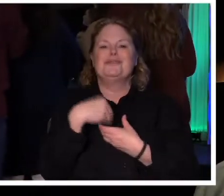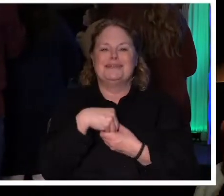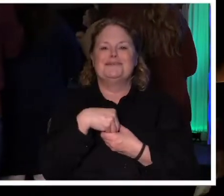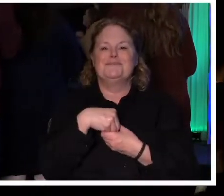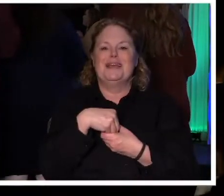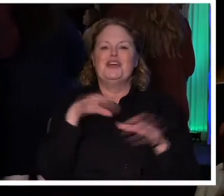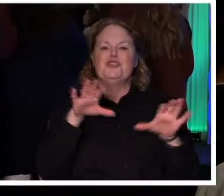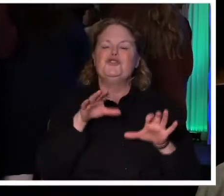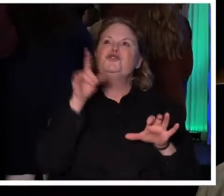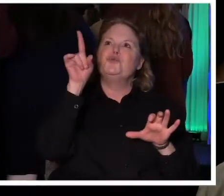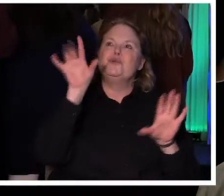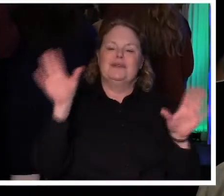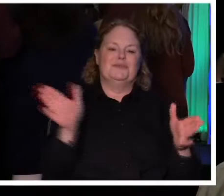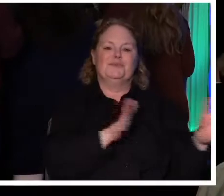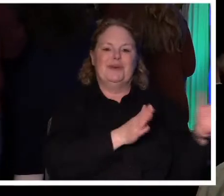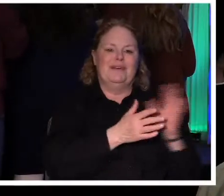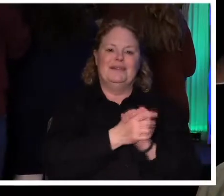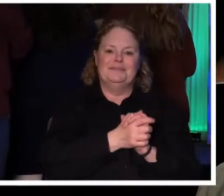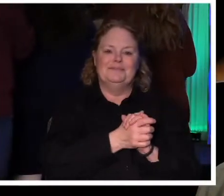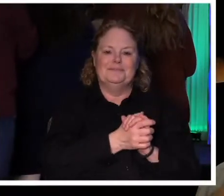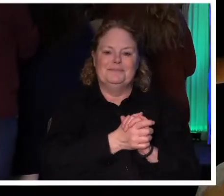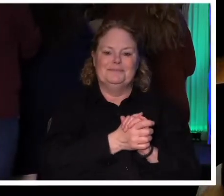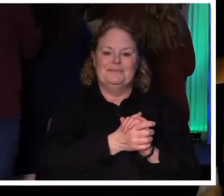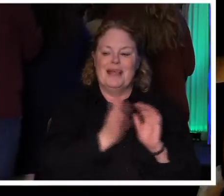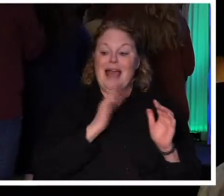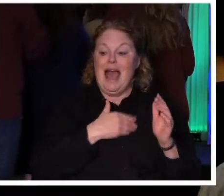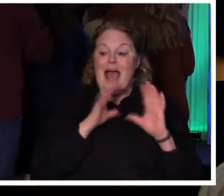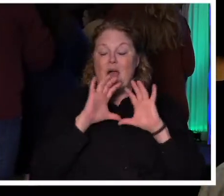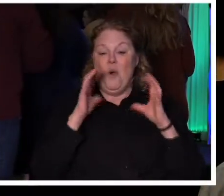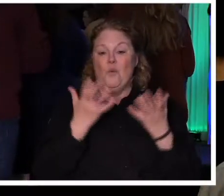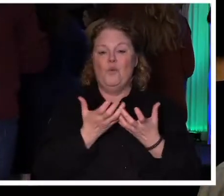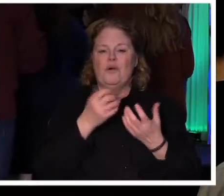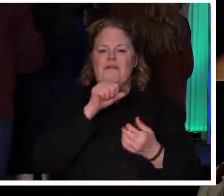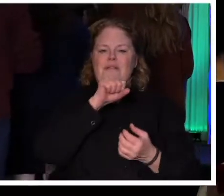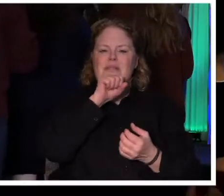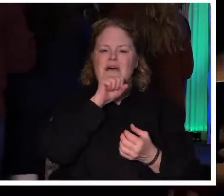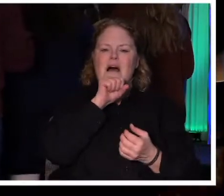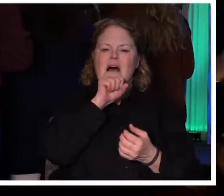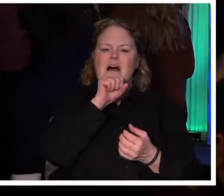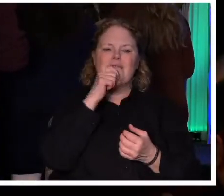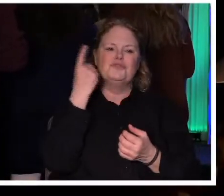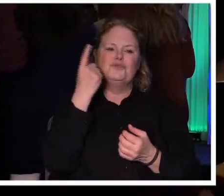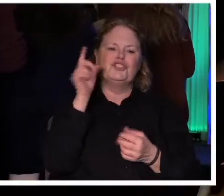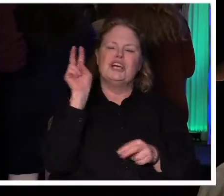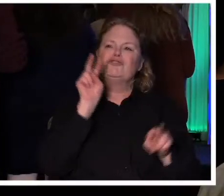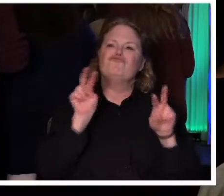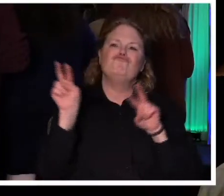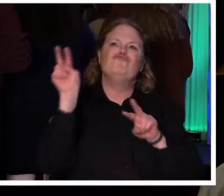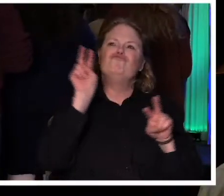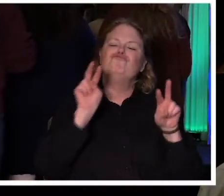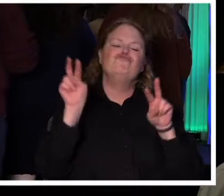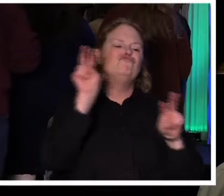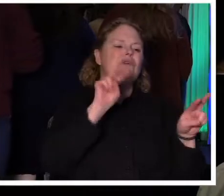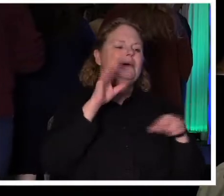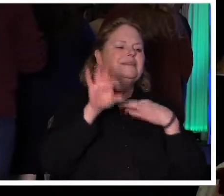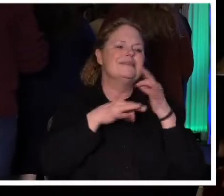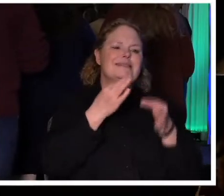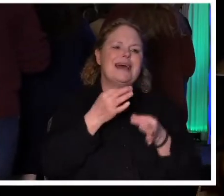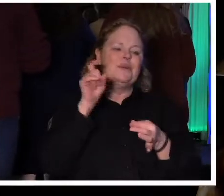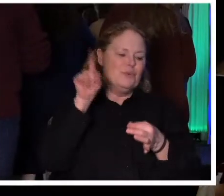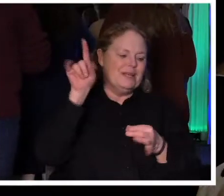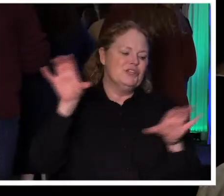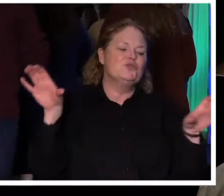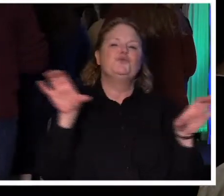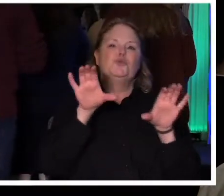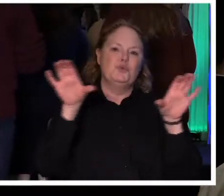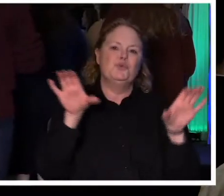accomplish. We live in an observing world, and we desperately need to stand in the presence of His holiness. We need to worship